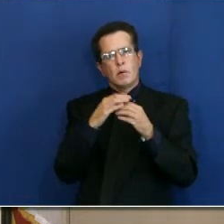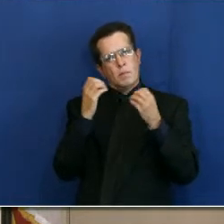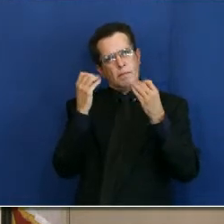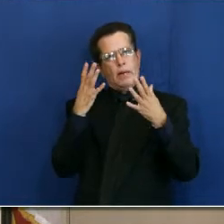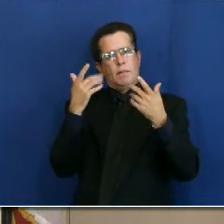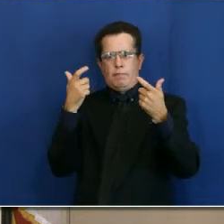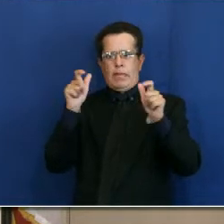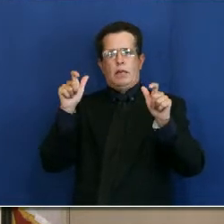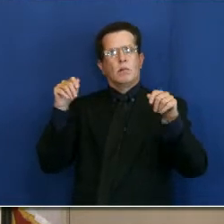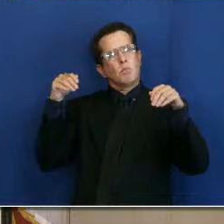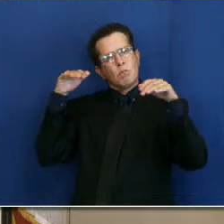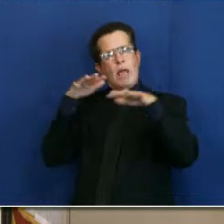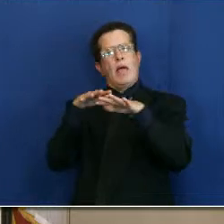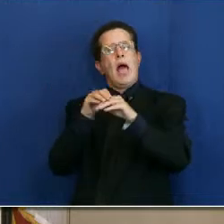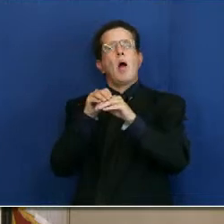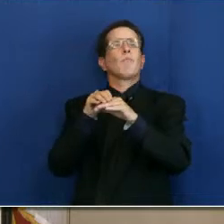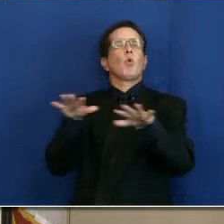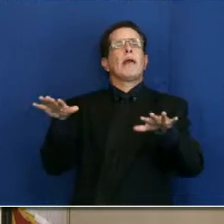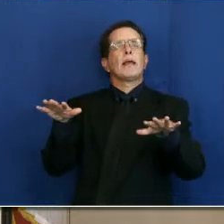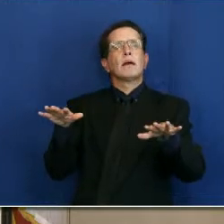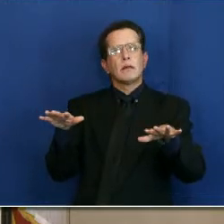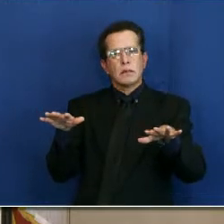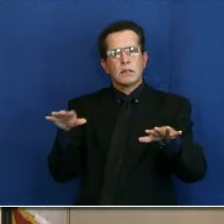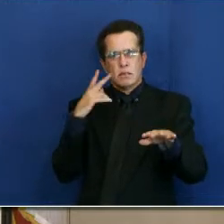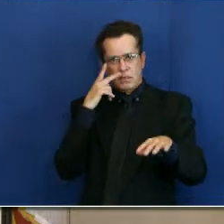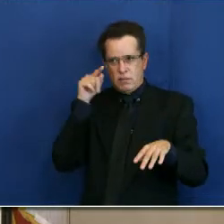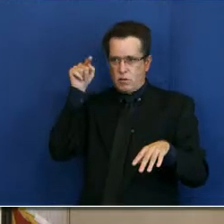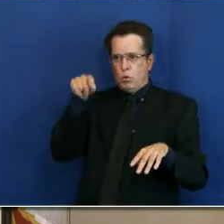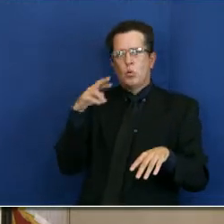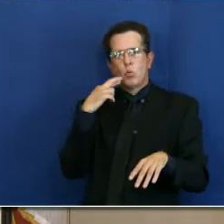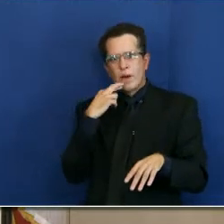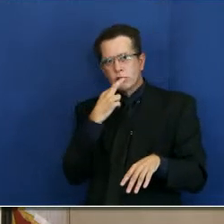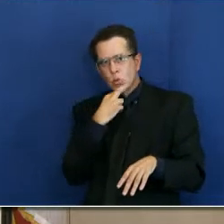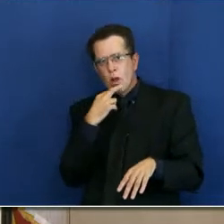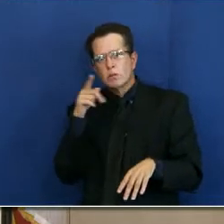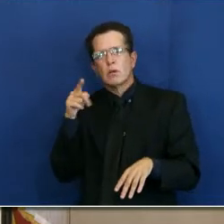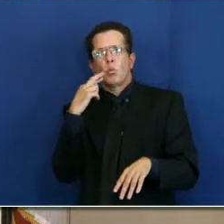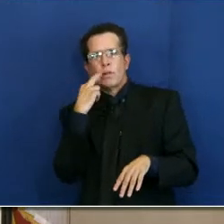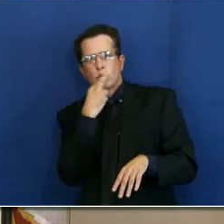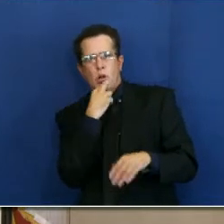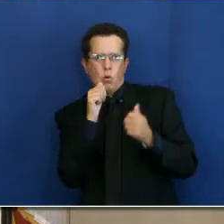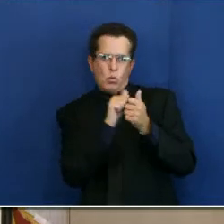outbreaks, as we just showed today, in restaurants and restaurants with bars.